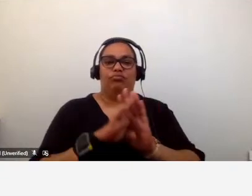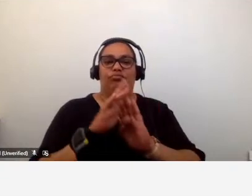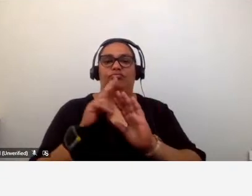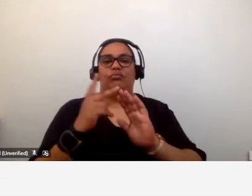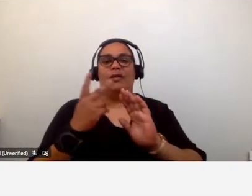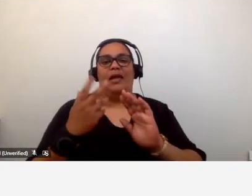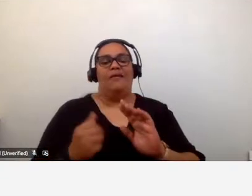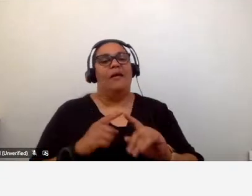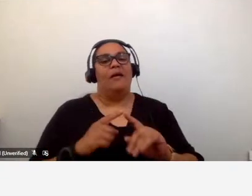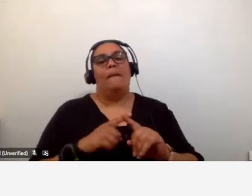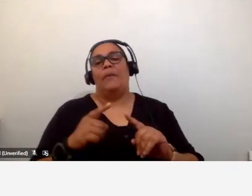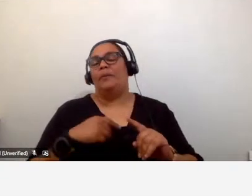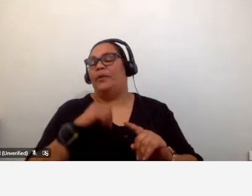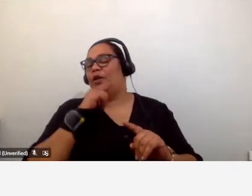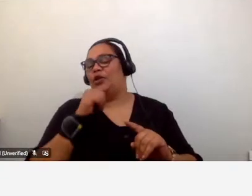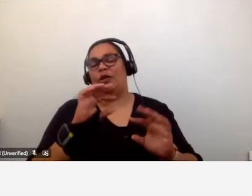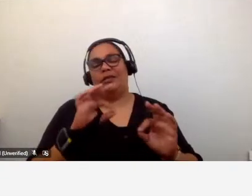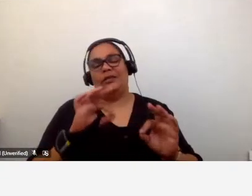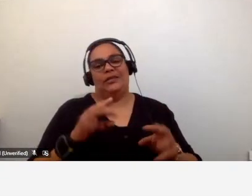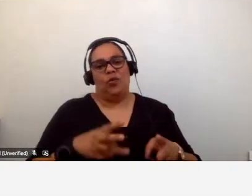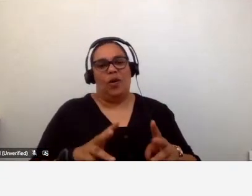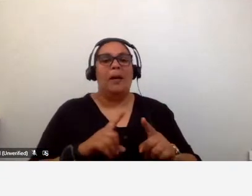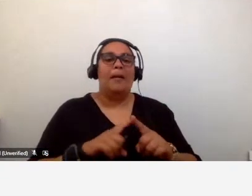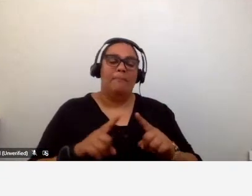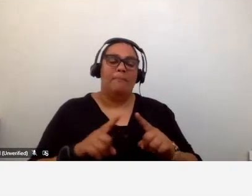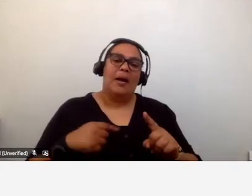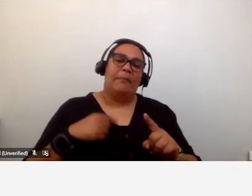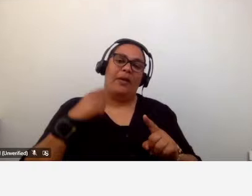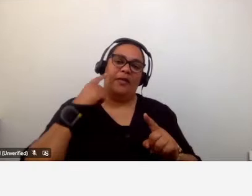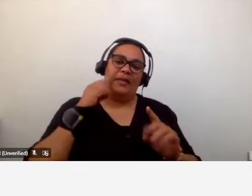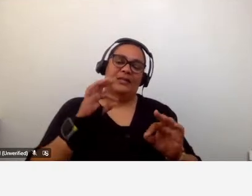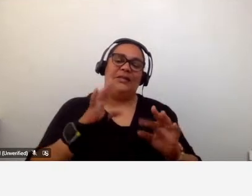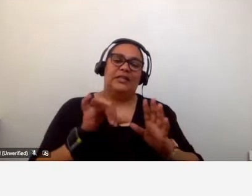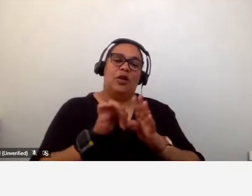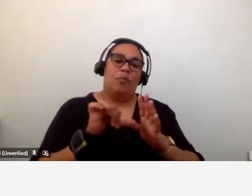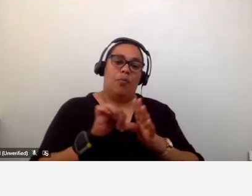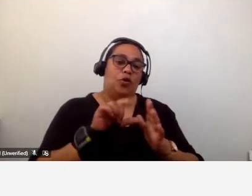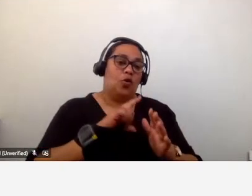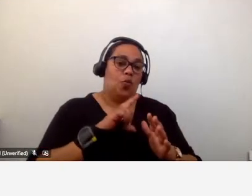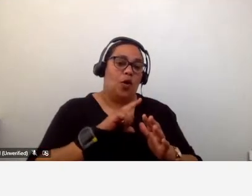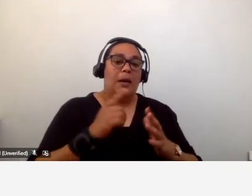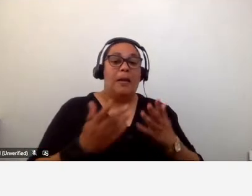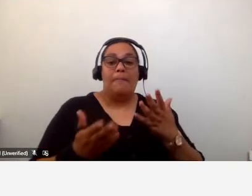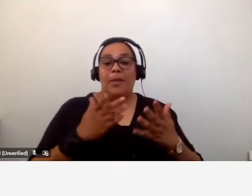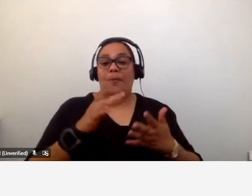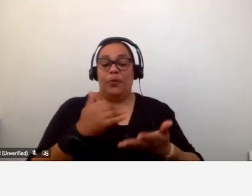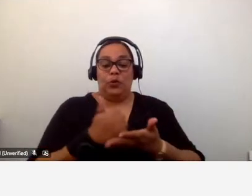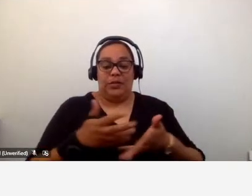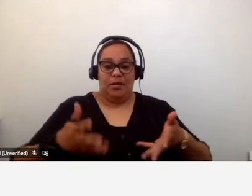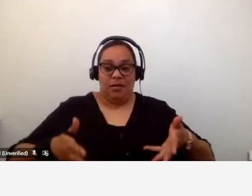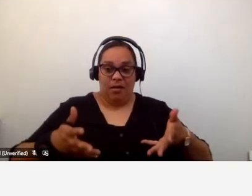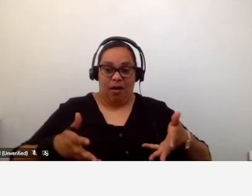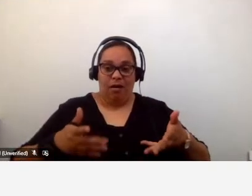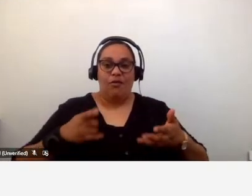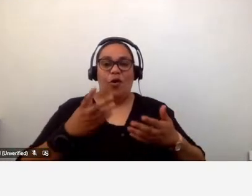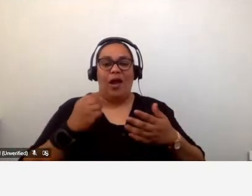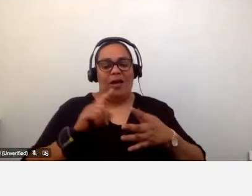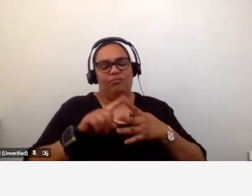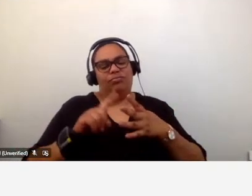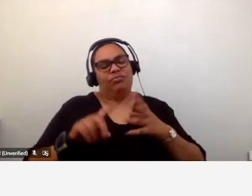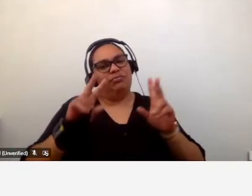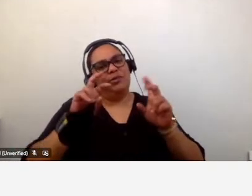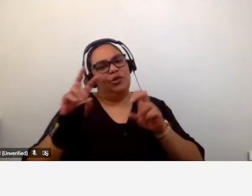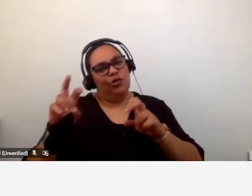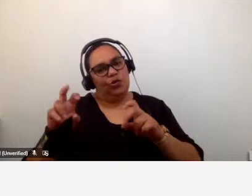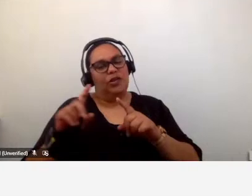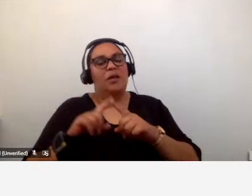me not get to that. But I should think it's quite important because you may be sitting here dealing with issues and